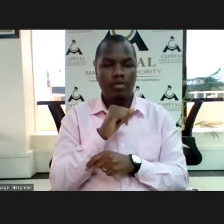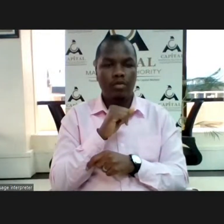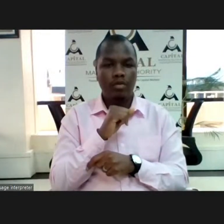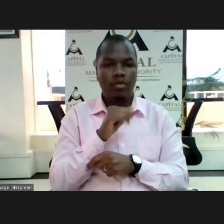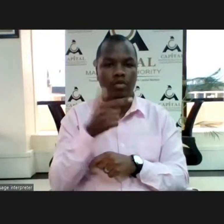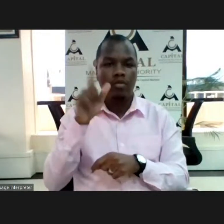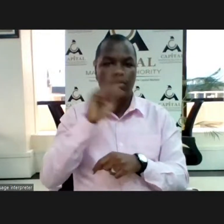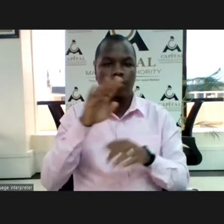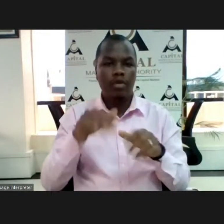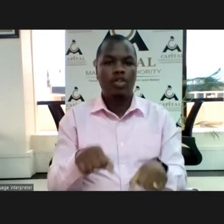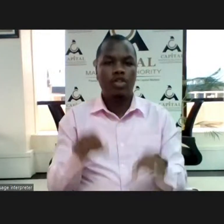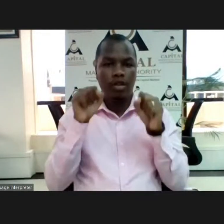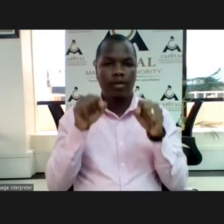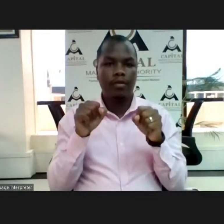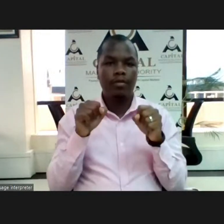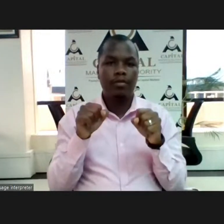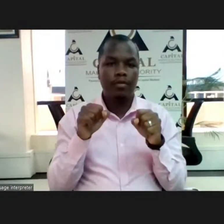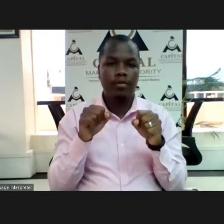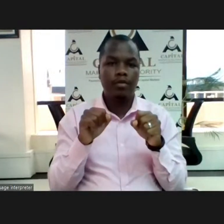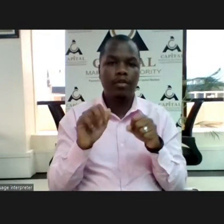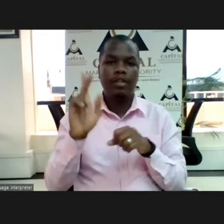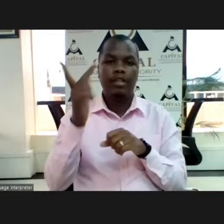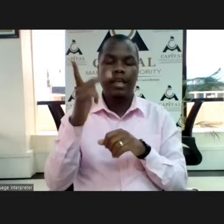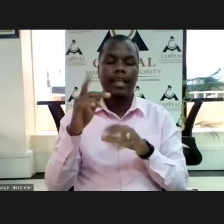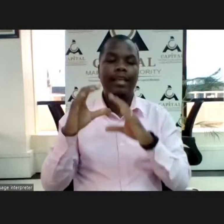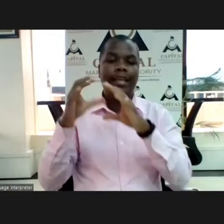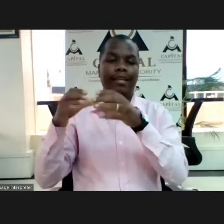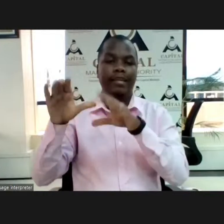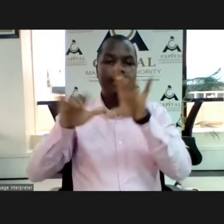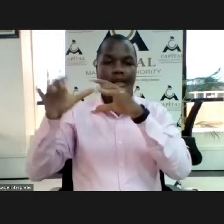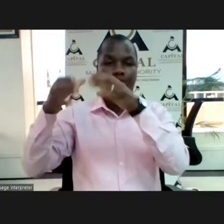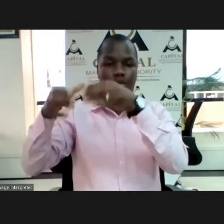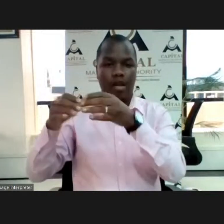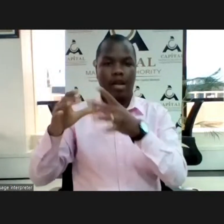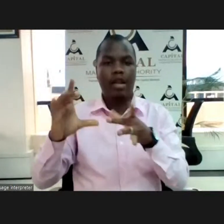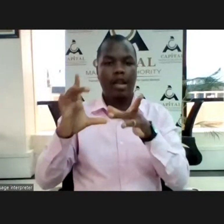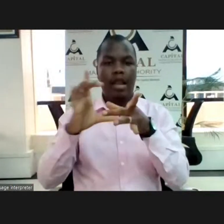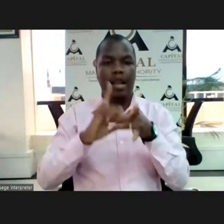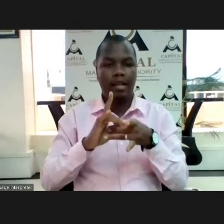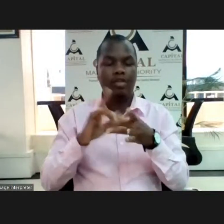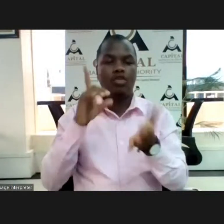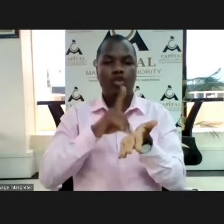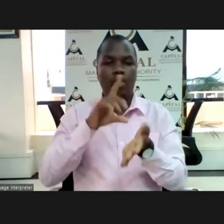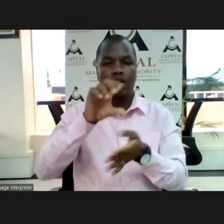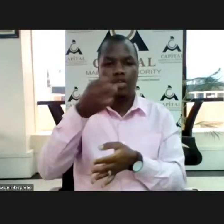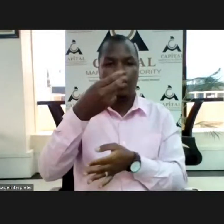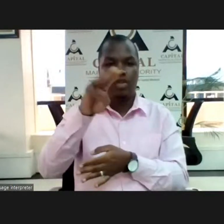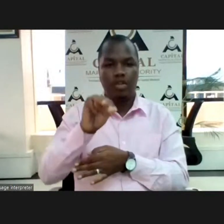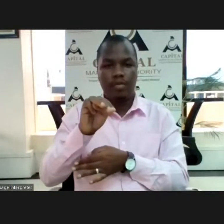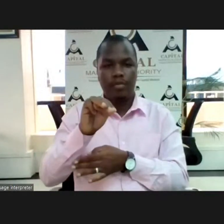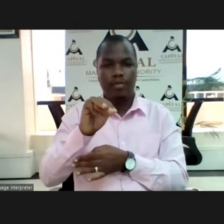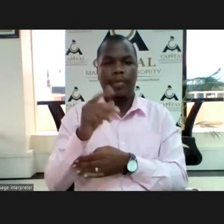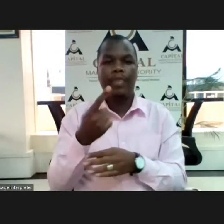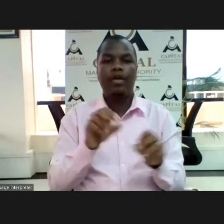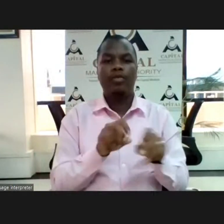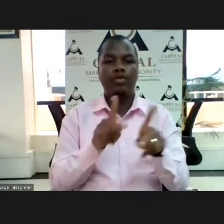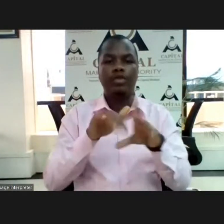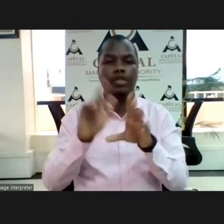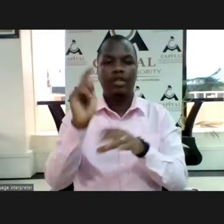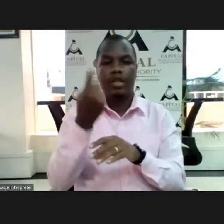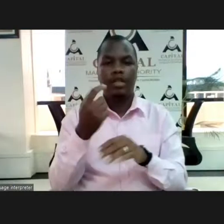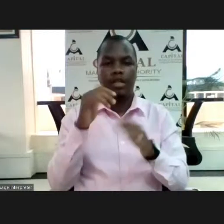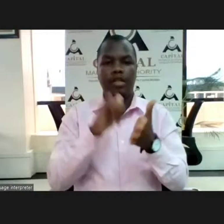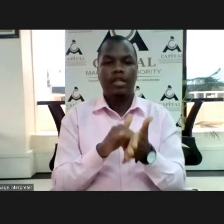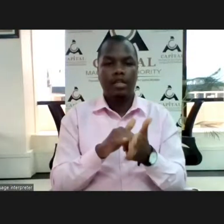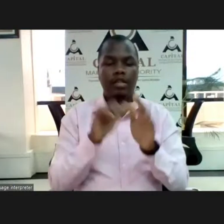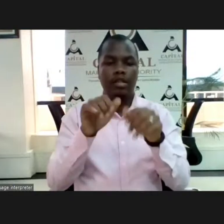the chair, Kenya Diaspora Alliance, Dr. Shem. There are opportunities in Kenya that